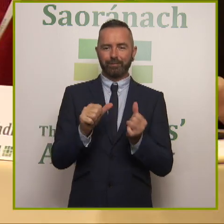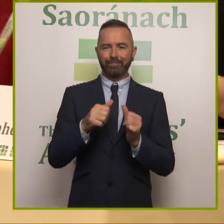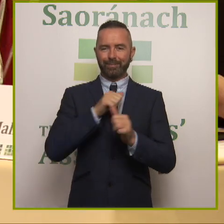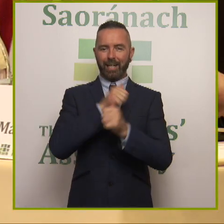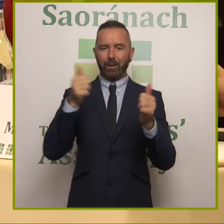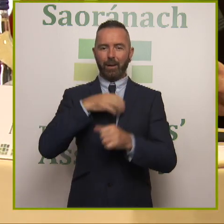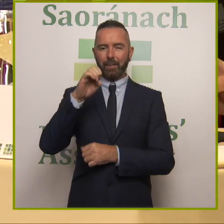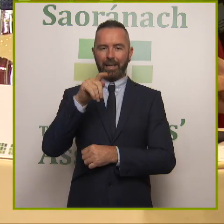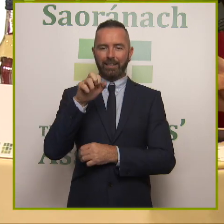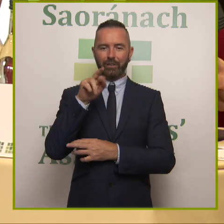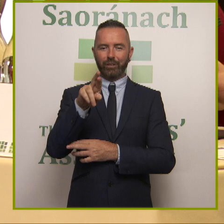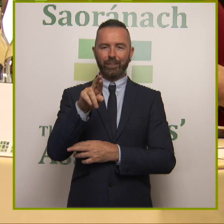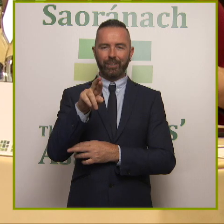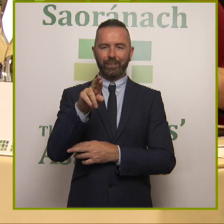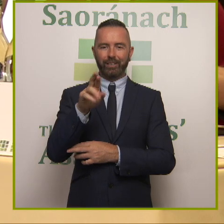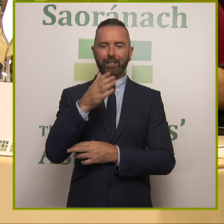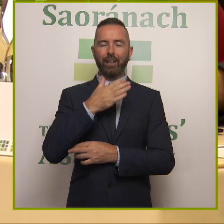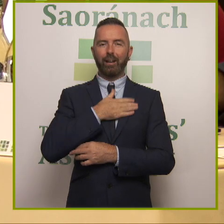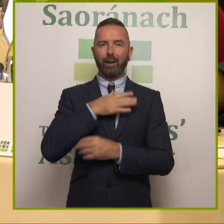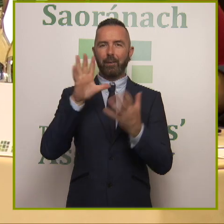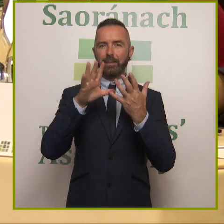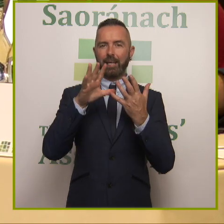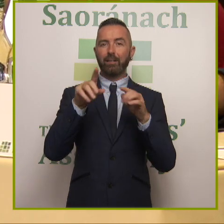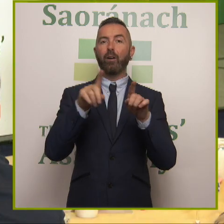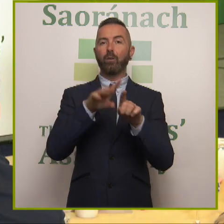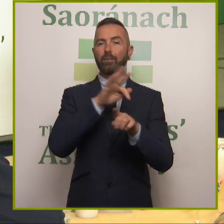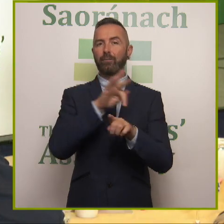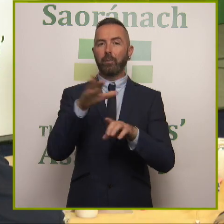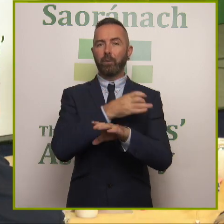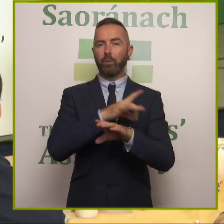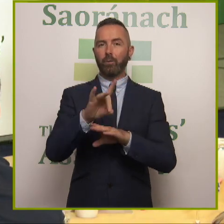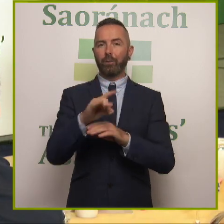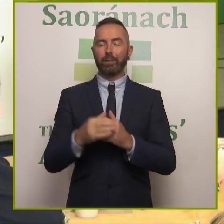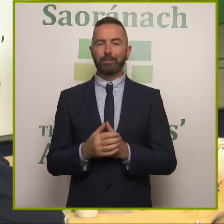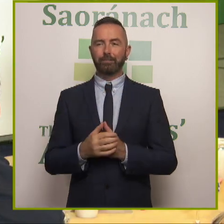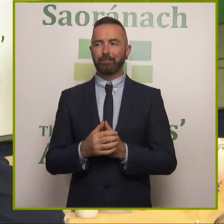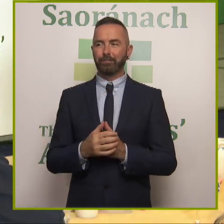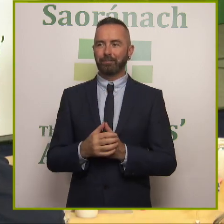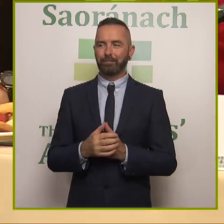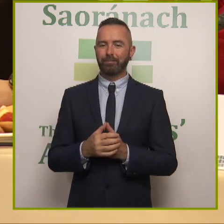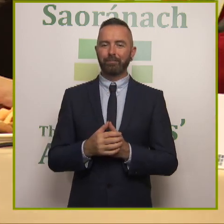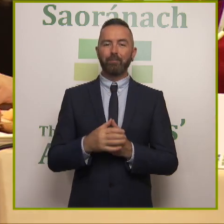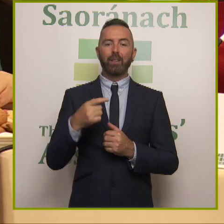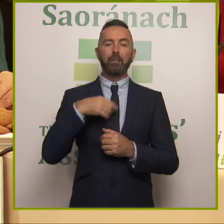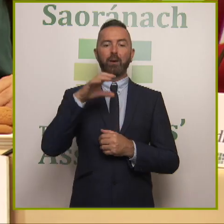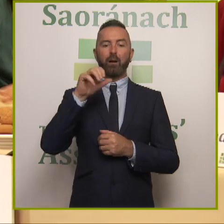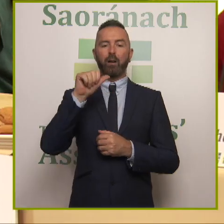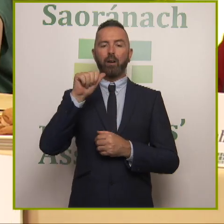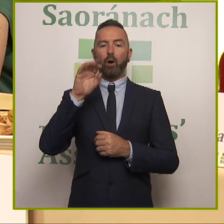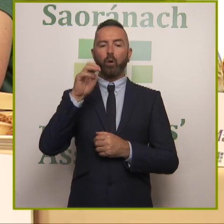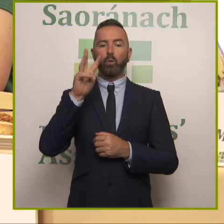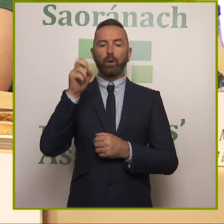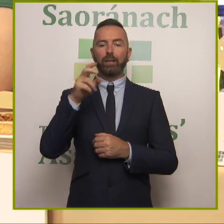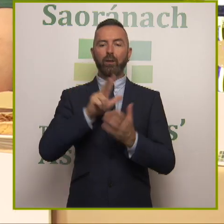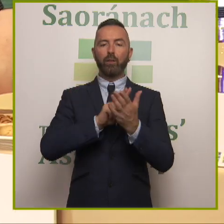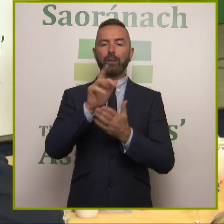Hello, I'm Esther and I'm 10 and I am also from Cork. I'm Alwyn, I'm 13 and I'm from